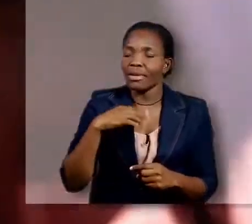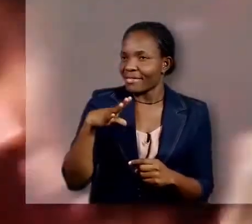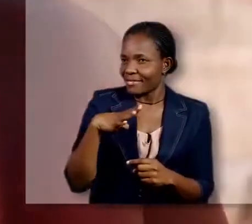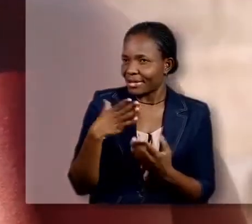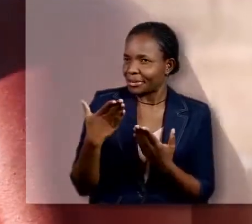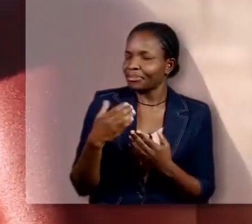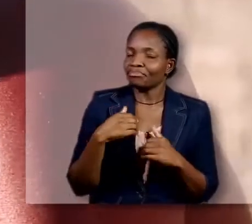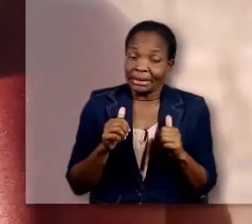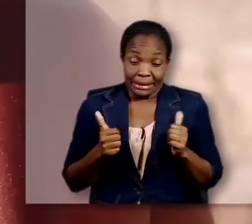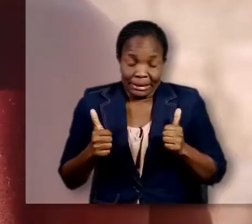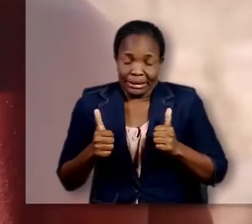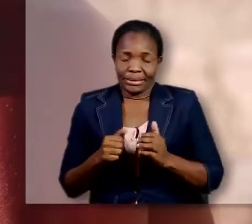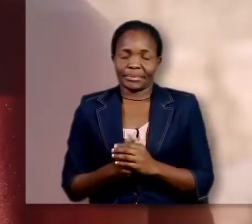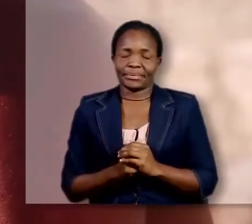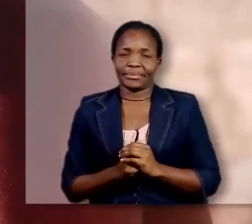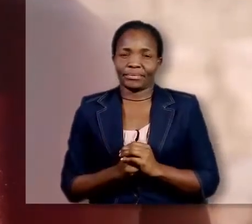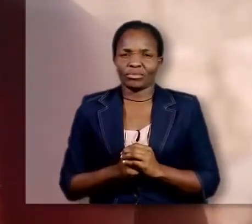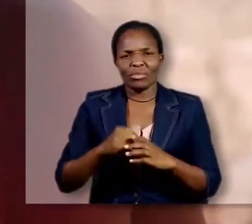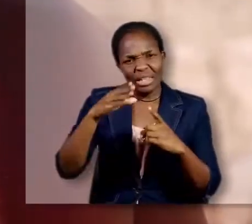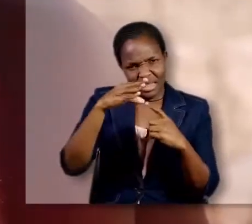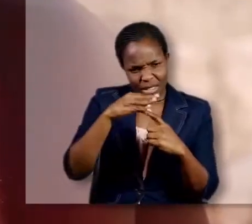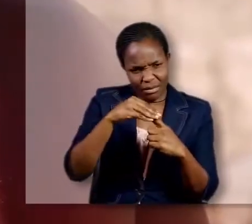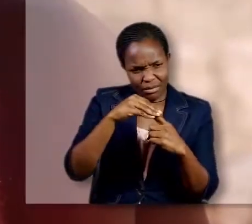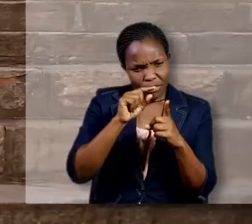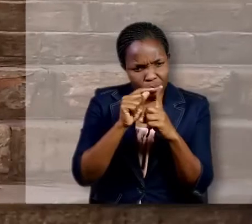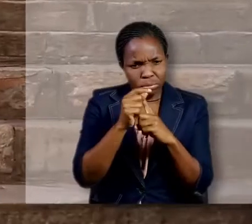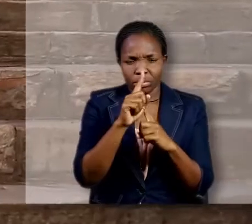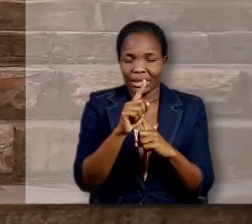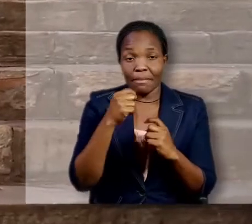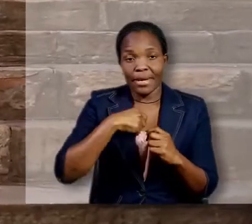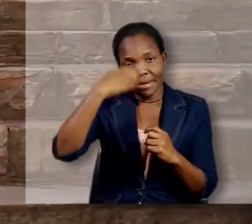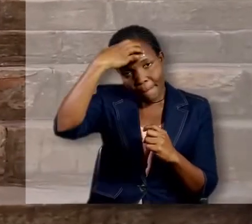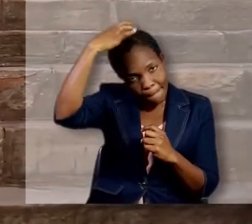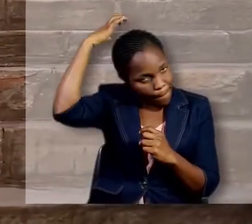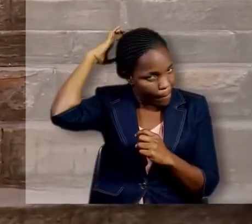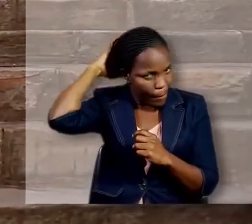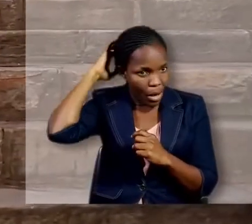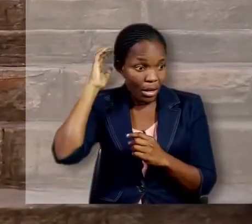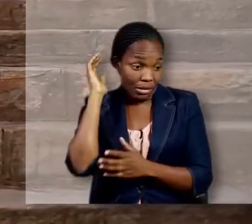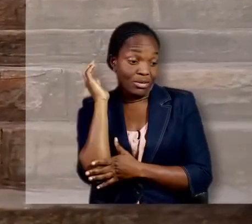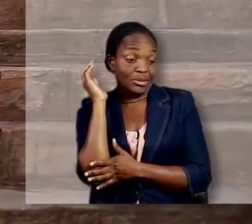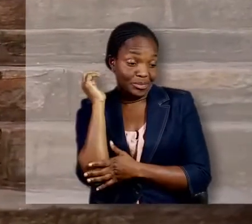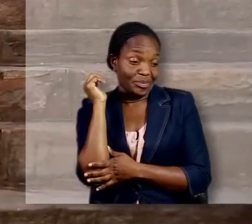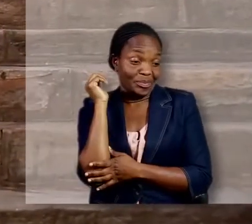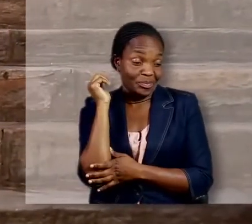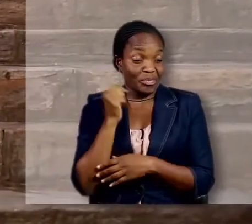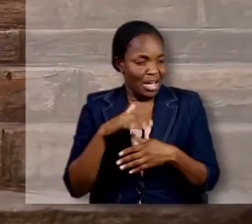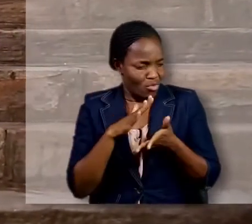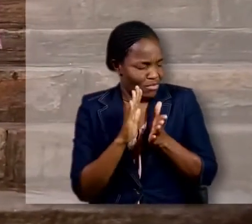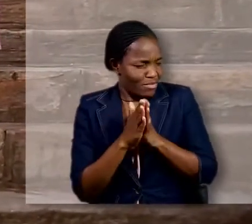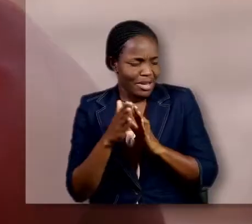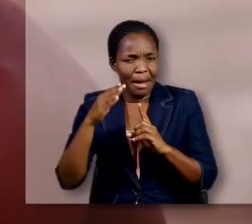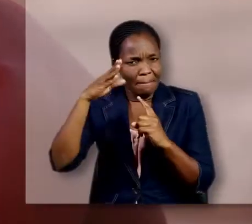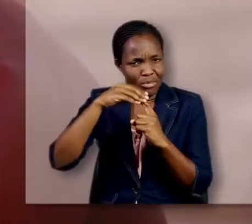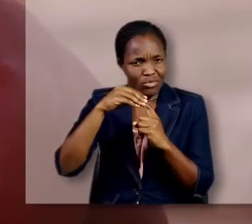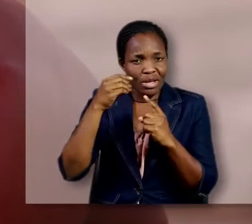well, thank you. Chief, what is your tribe? Himba. Briefly, how did you become chief? It's handed